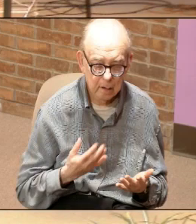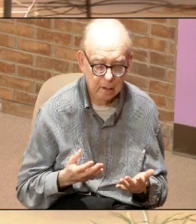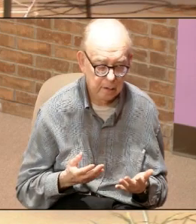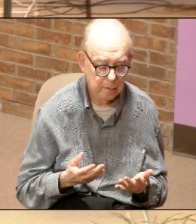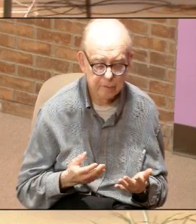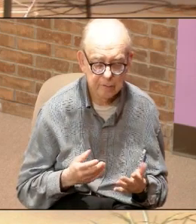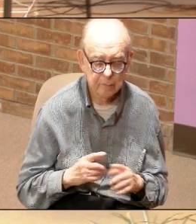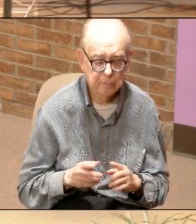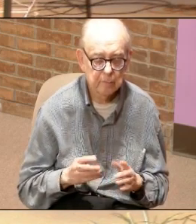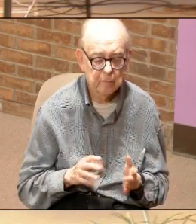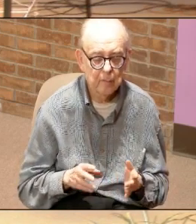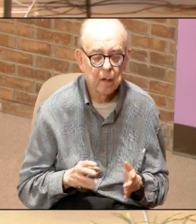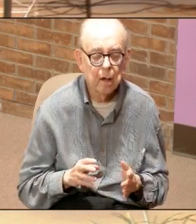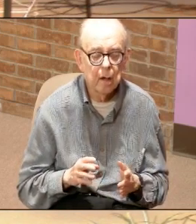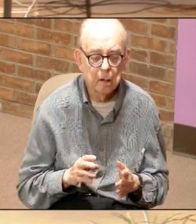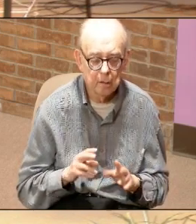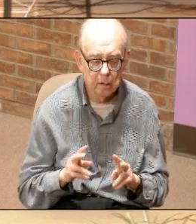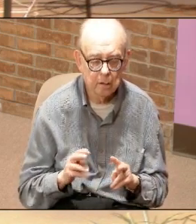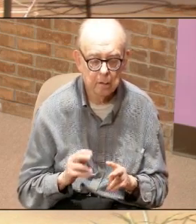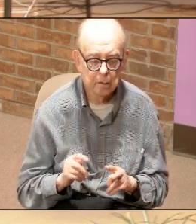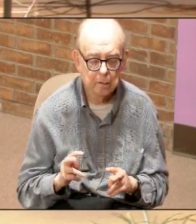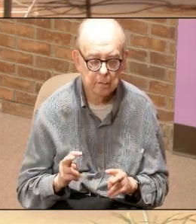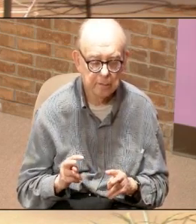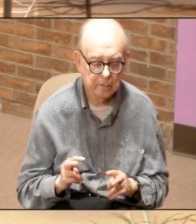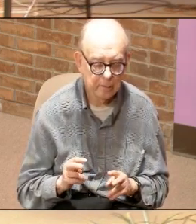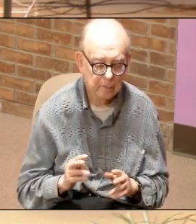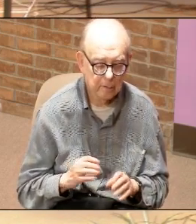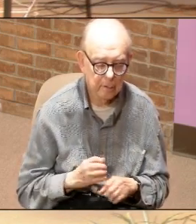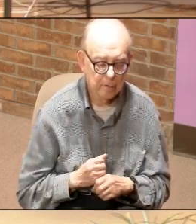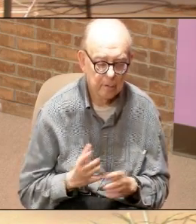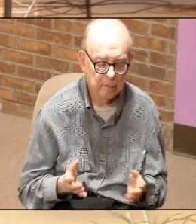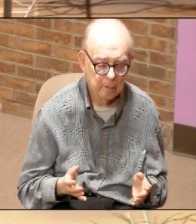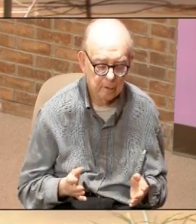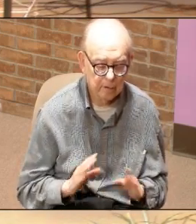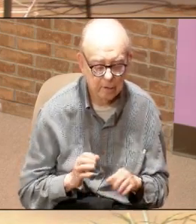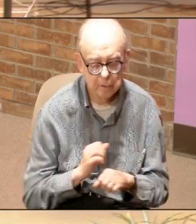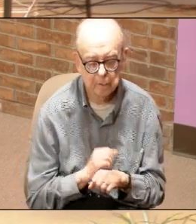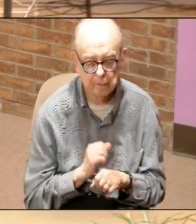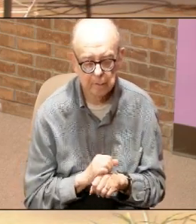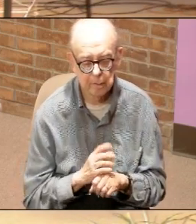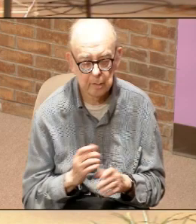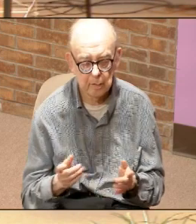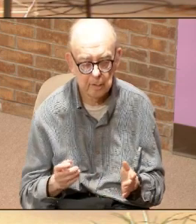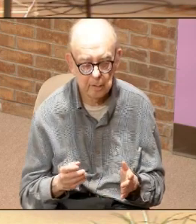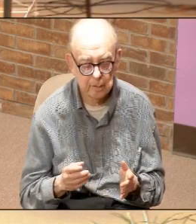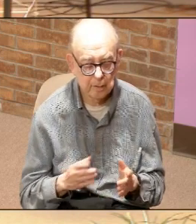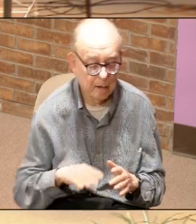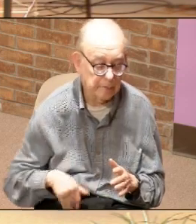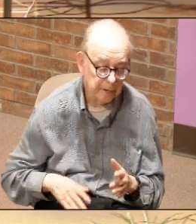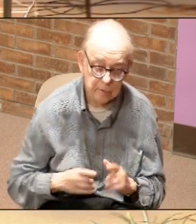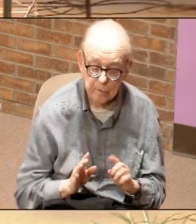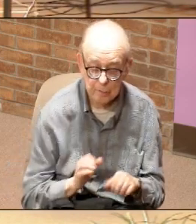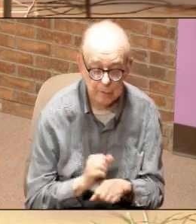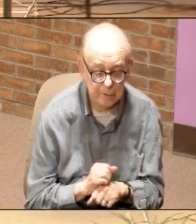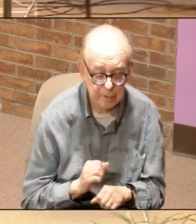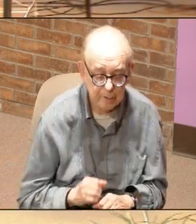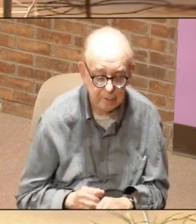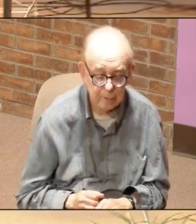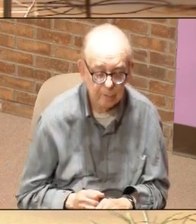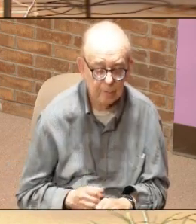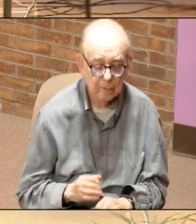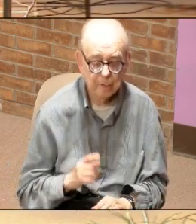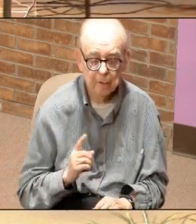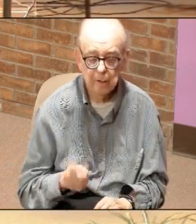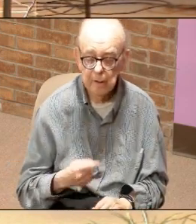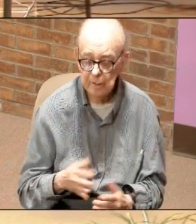Netflix thing, you know, I got to watch that, and then I got to get to work, and so I'm running late. You know,